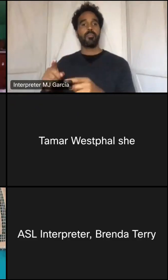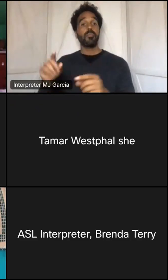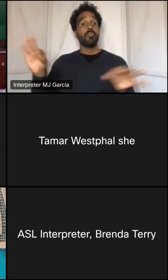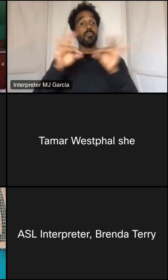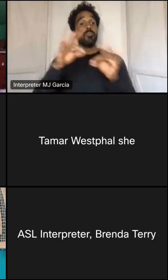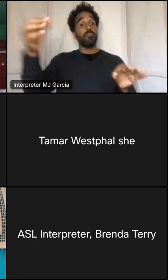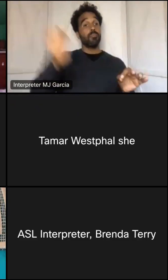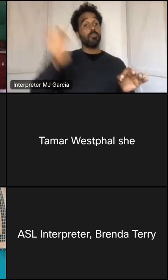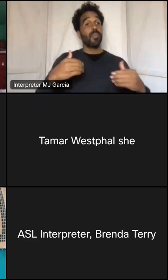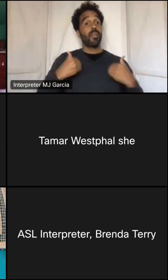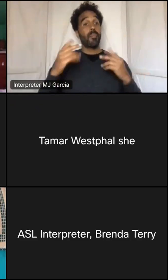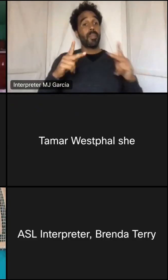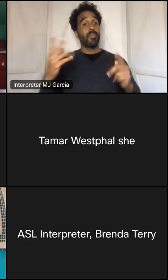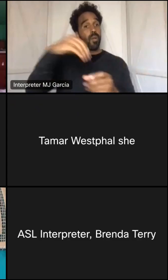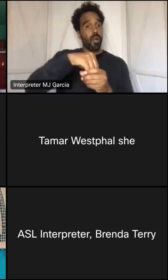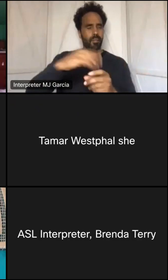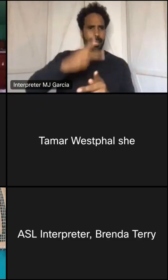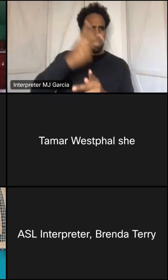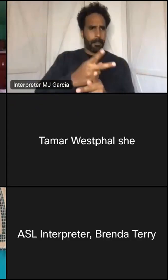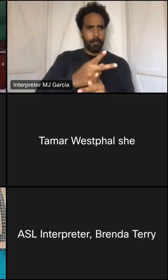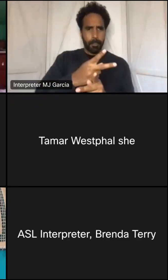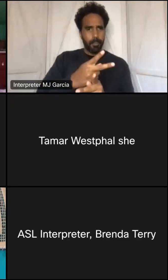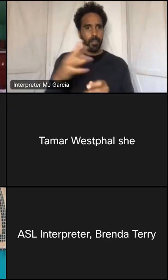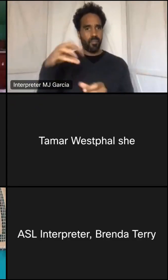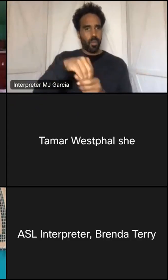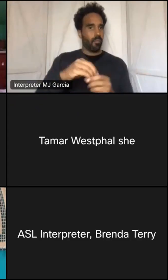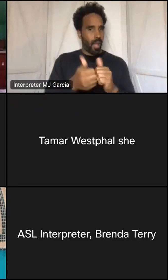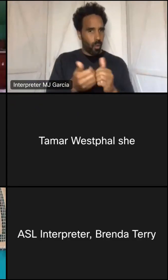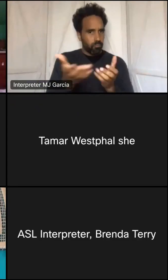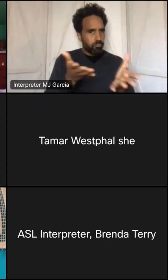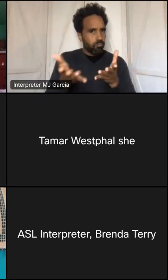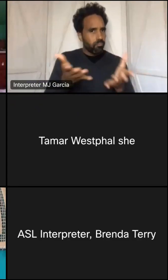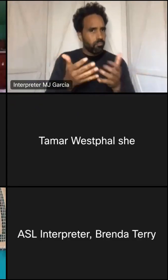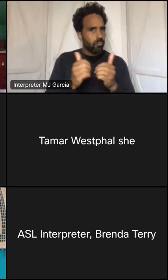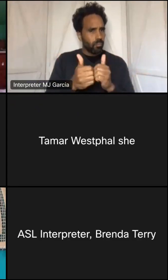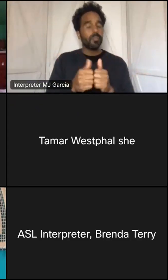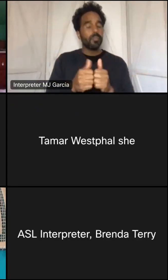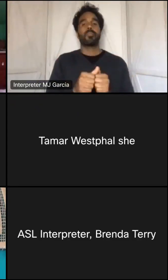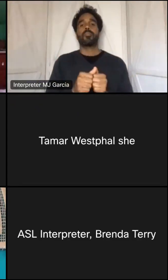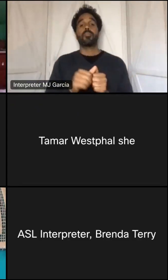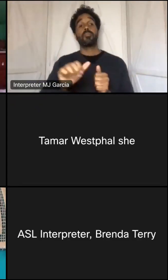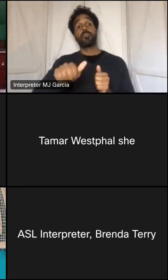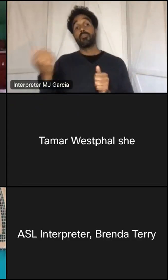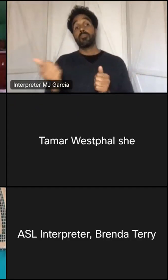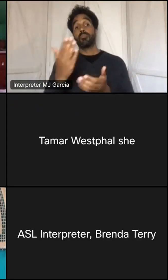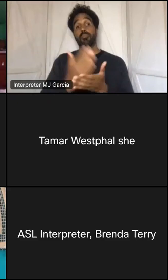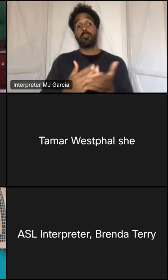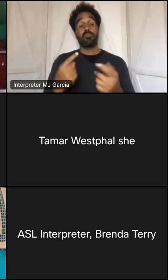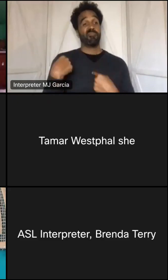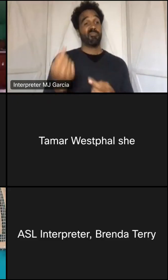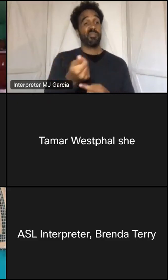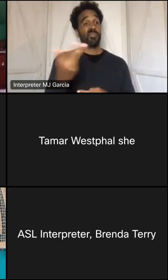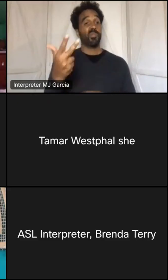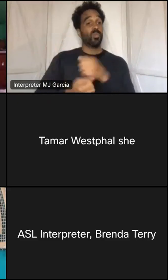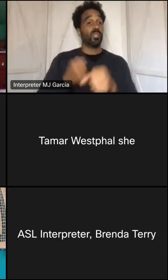And one last piece around this is that we have been working very hard over the last few years to